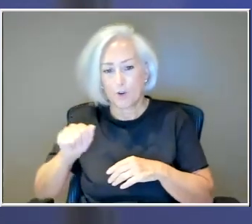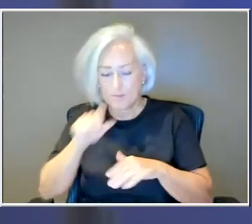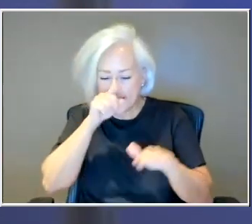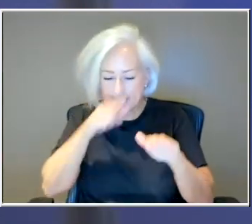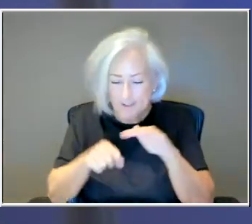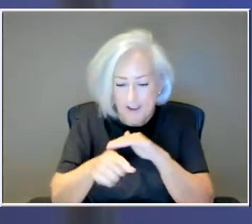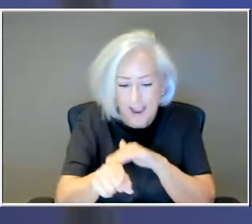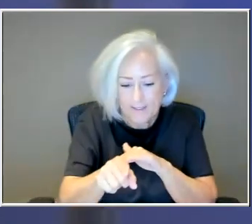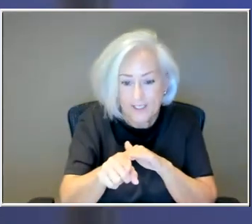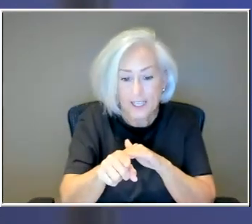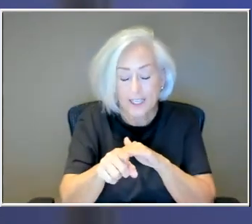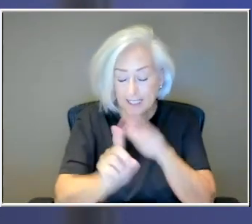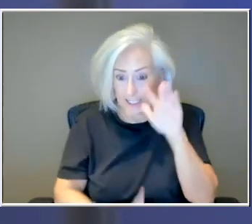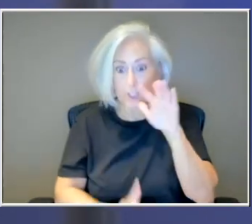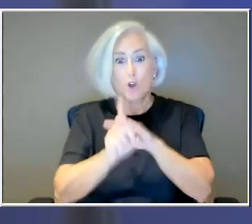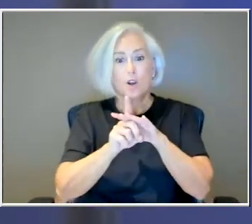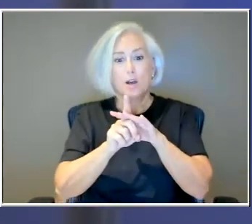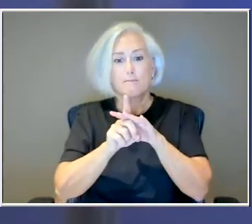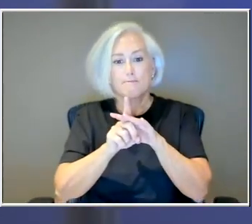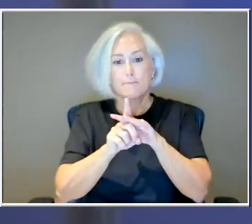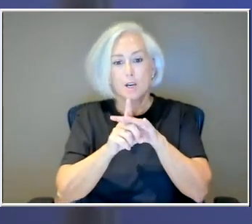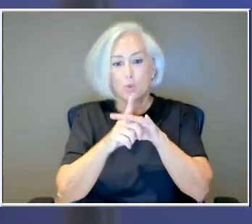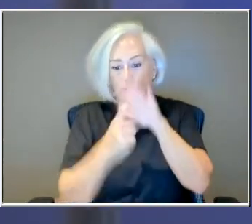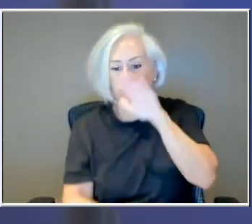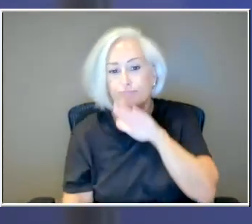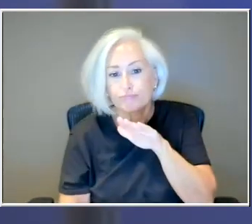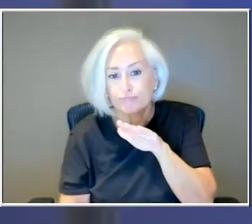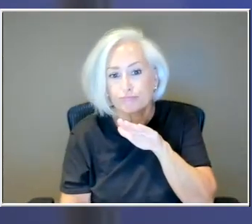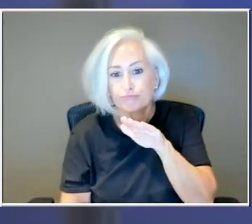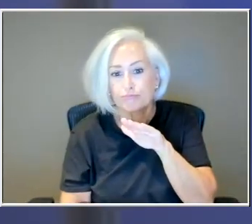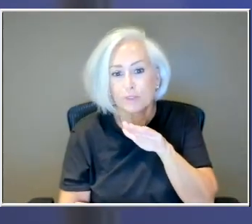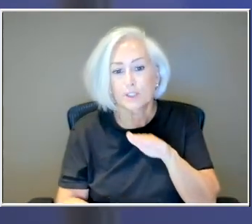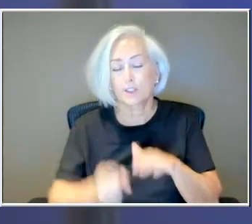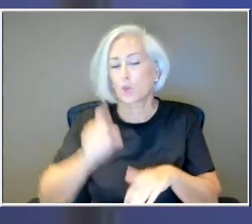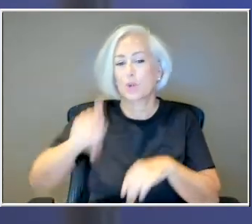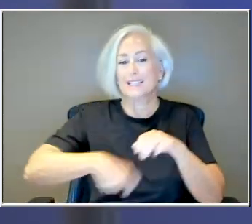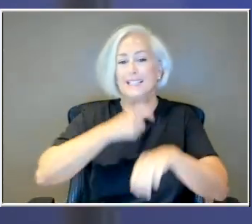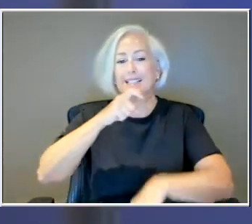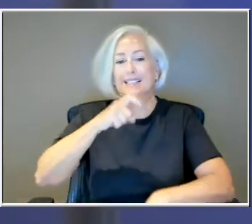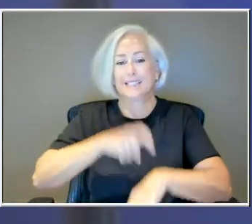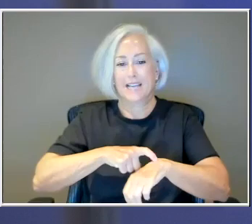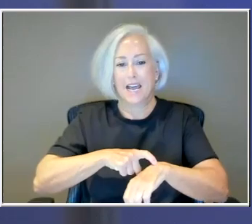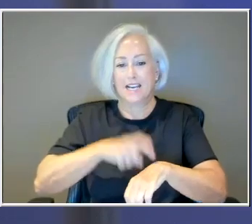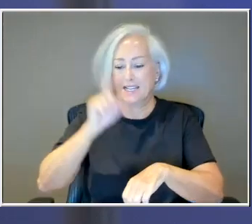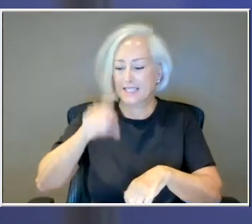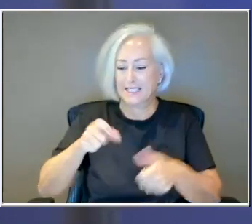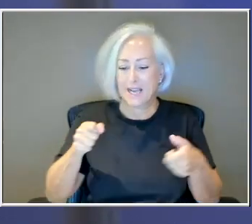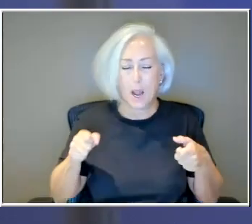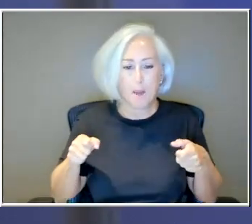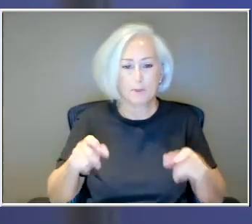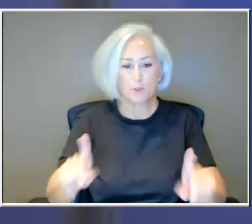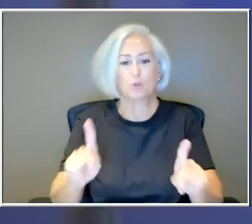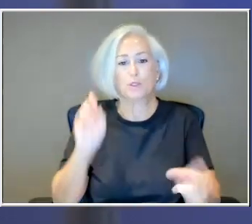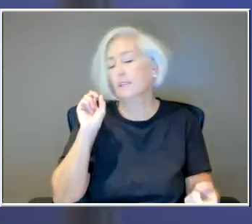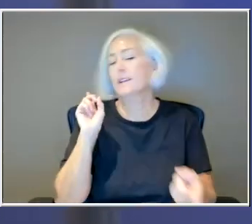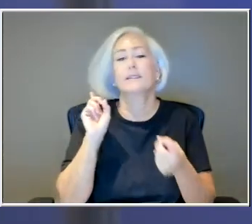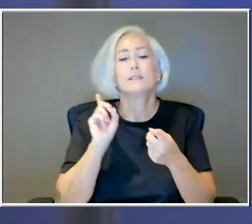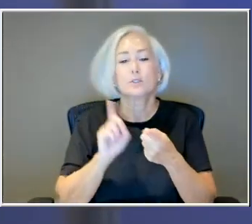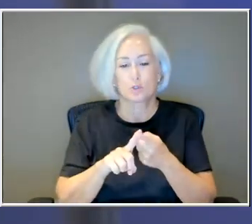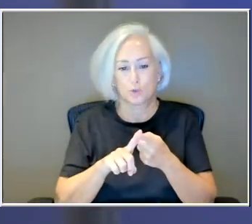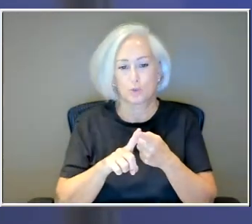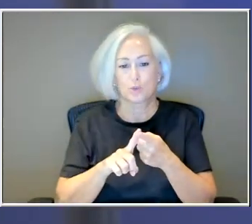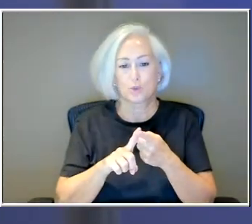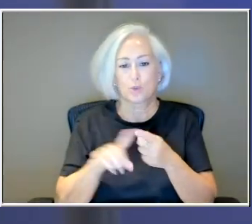then Justin jumped on top of it. So he just needed time. He needed an opportunity to be able to do his